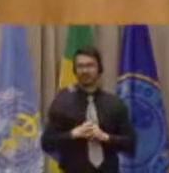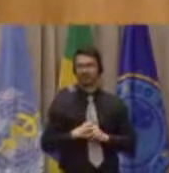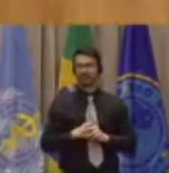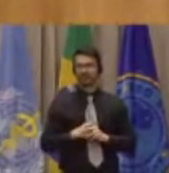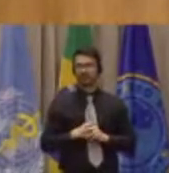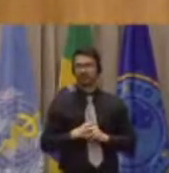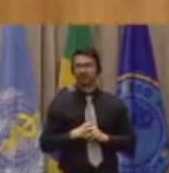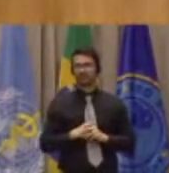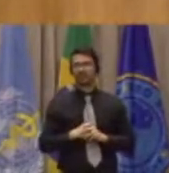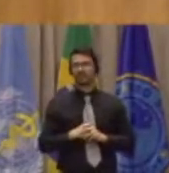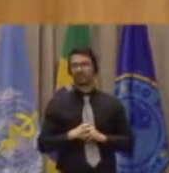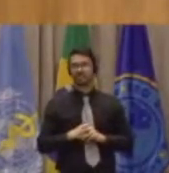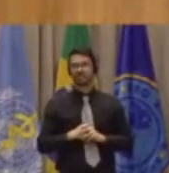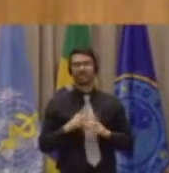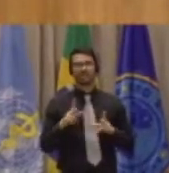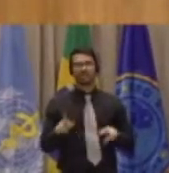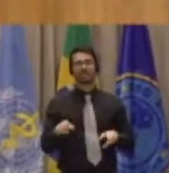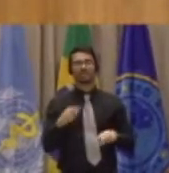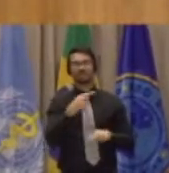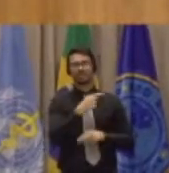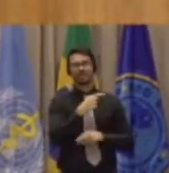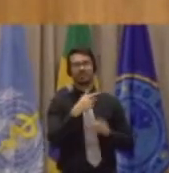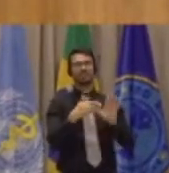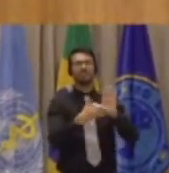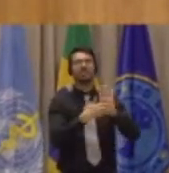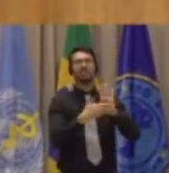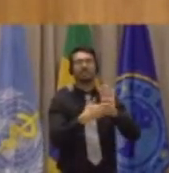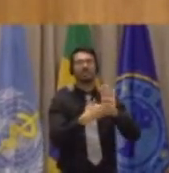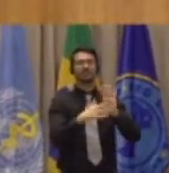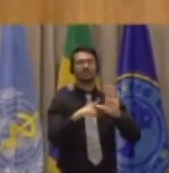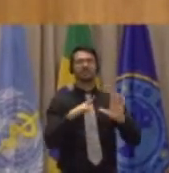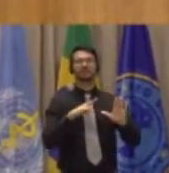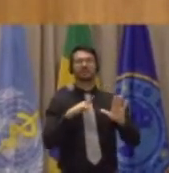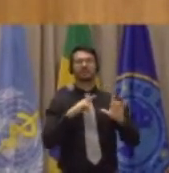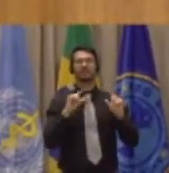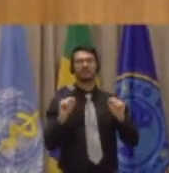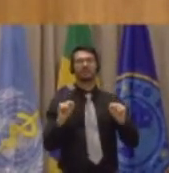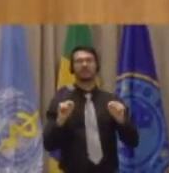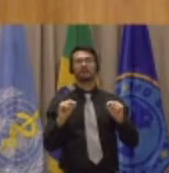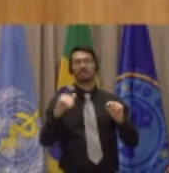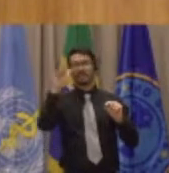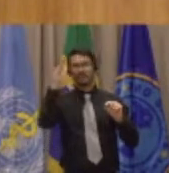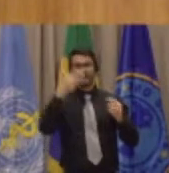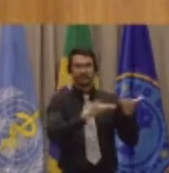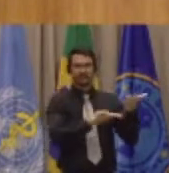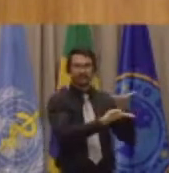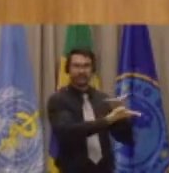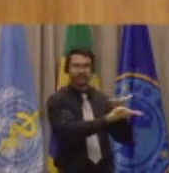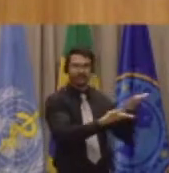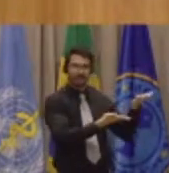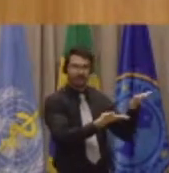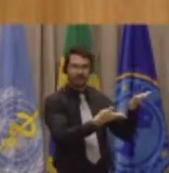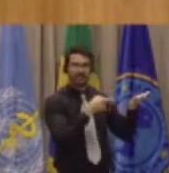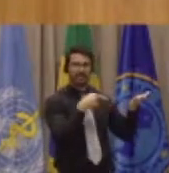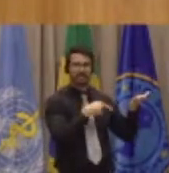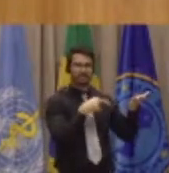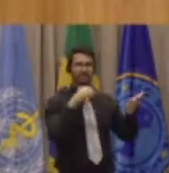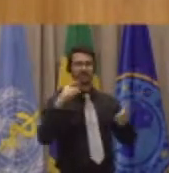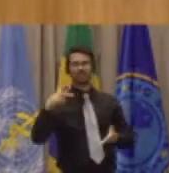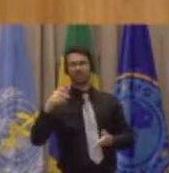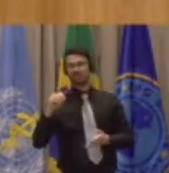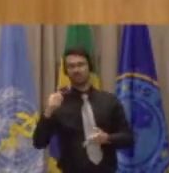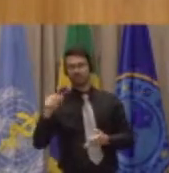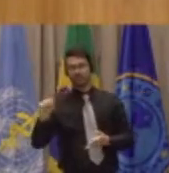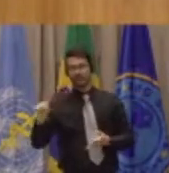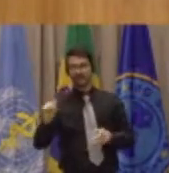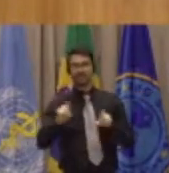The ministry participate in a very significant way. We have an integration, the point of